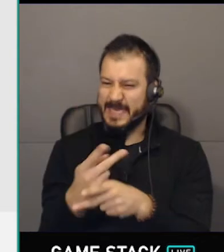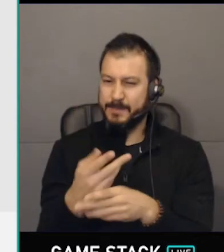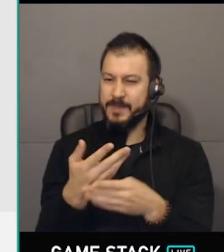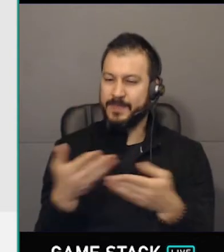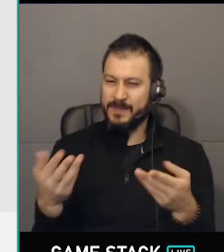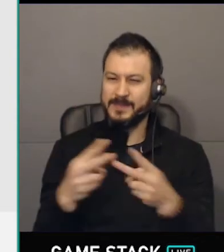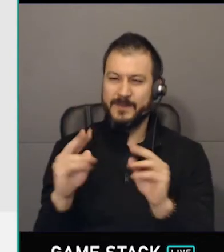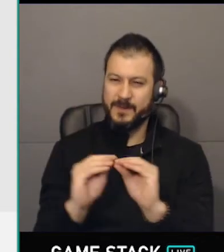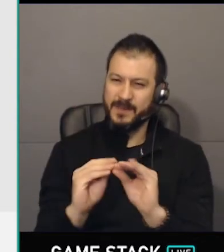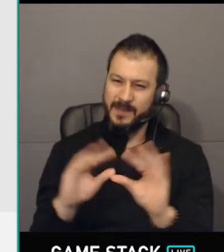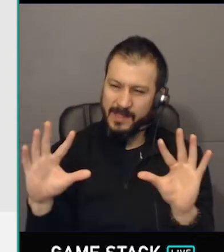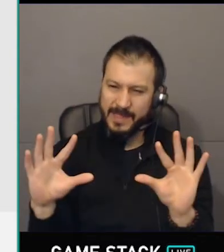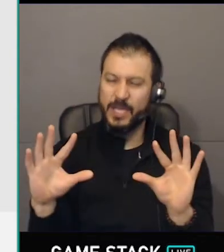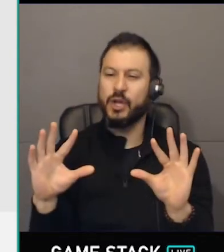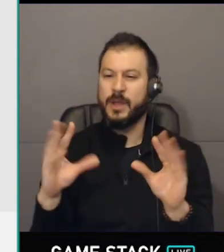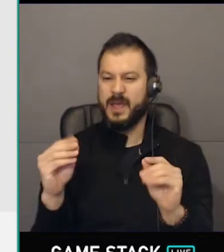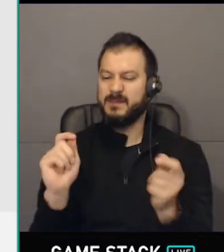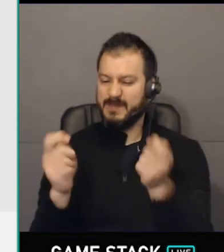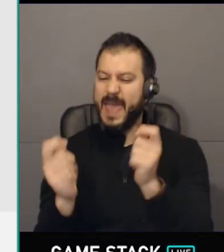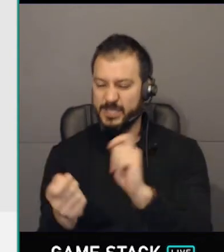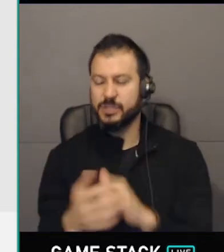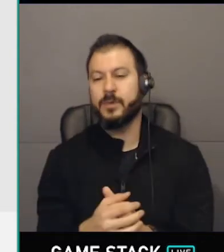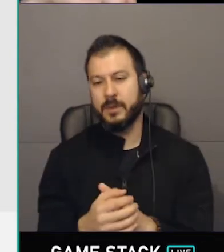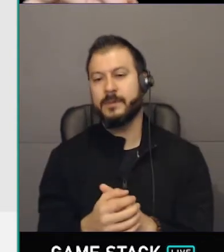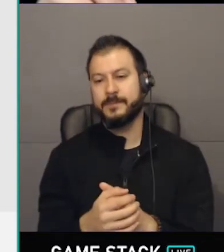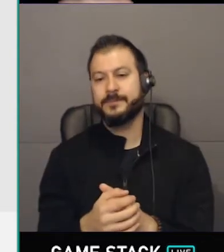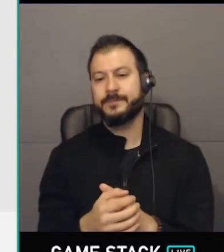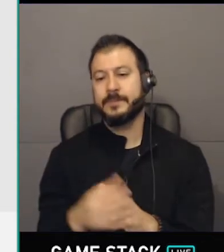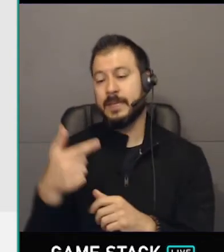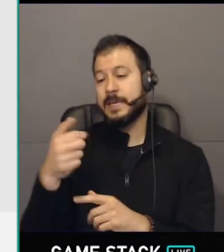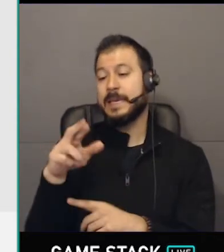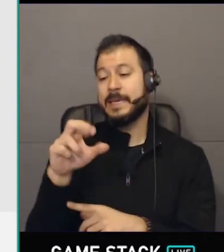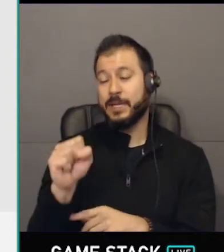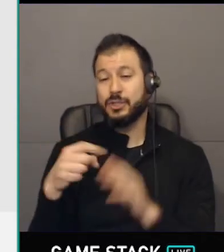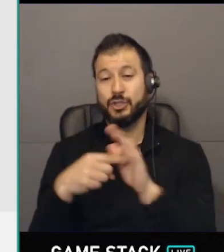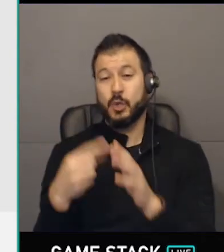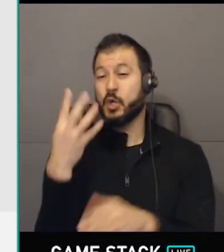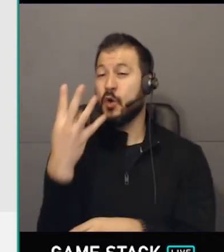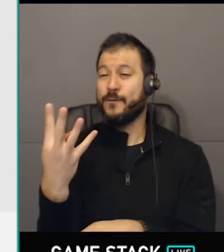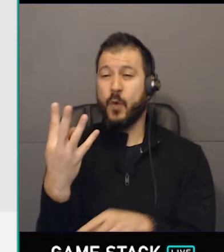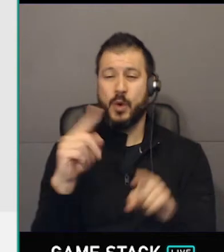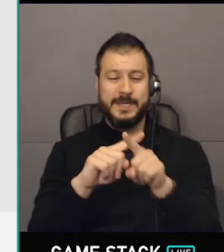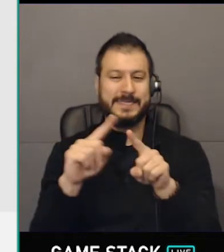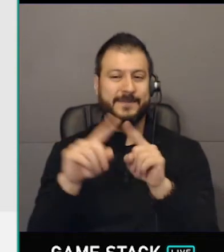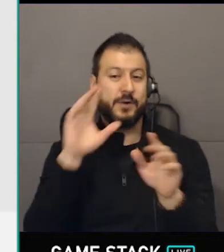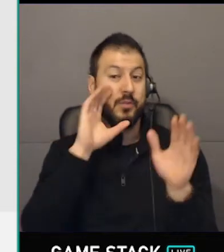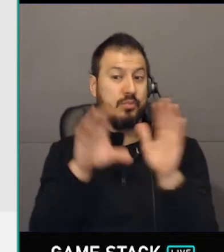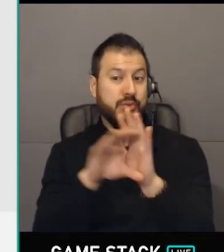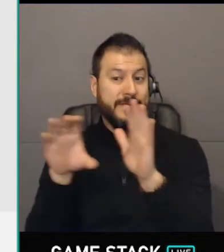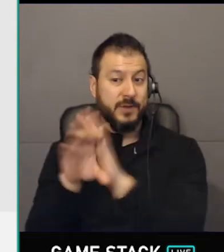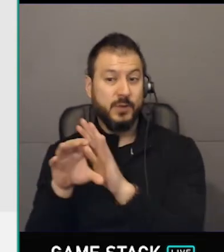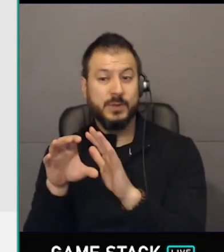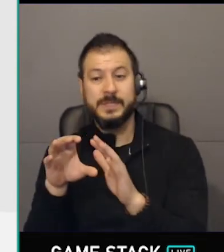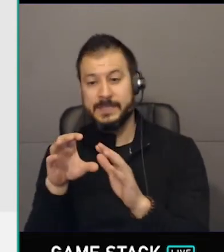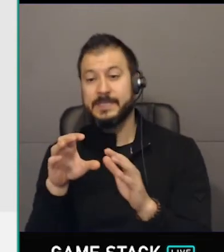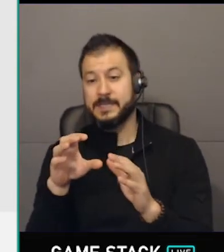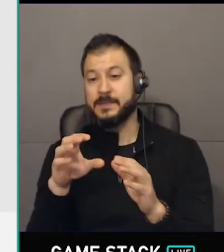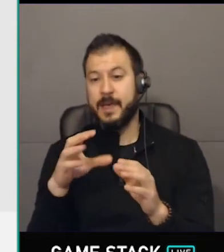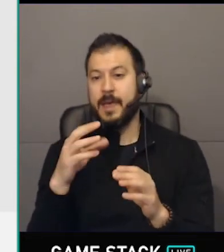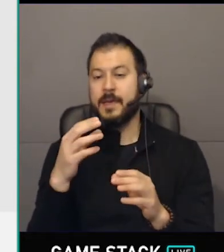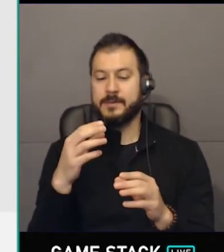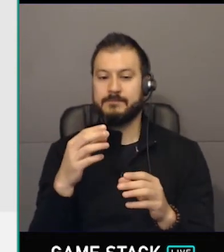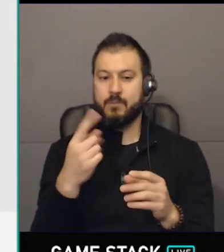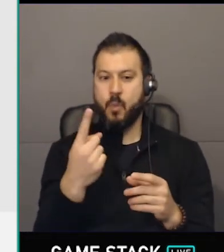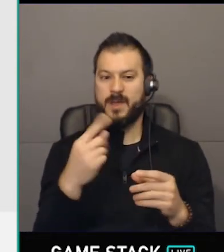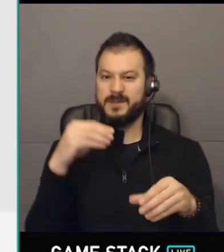and actionable. Gears actually shows 4 different preview scenes. 3 are screenshots and 1 is a live